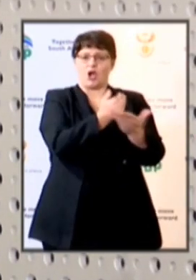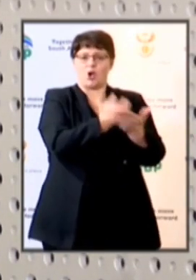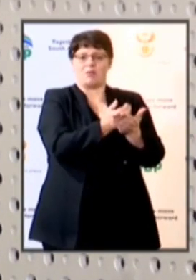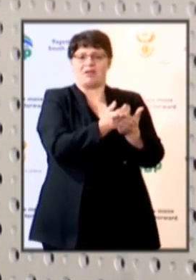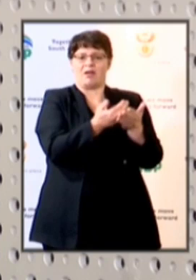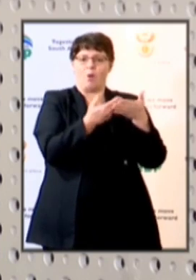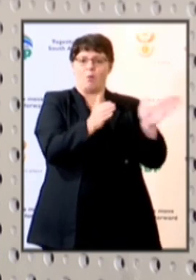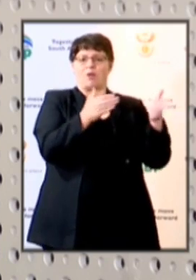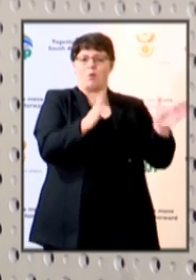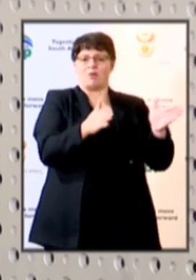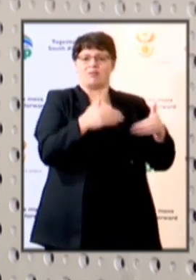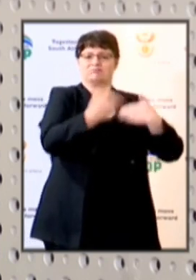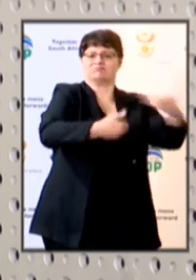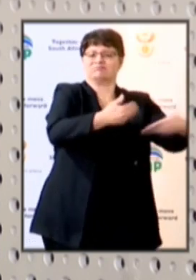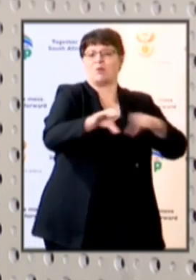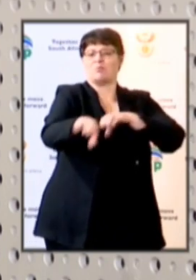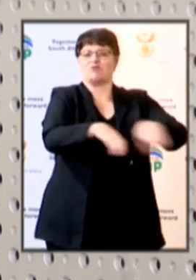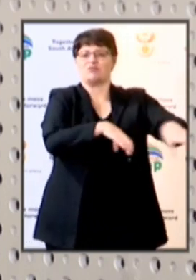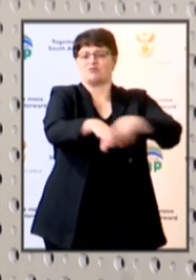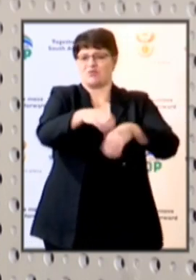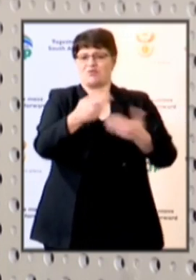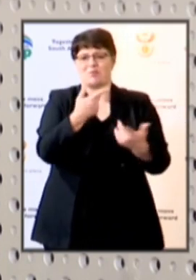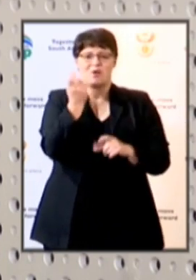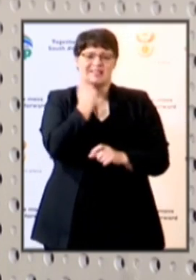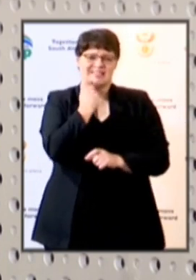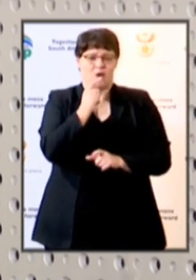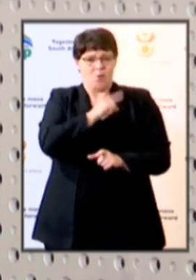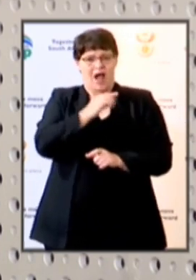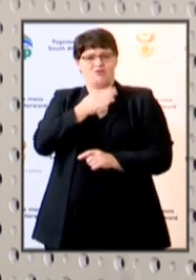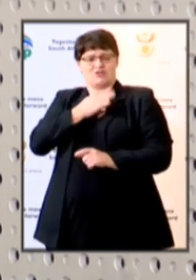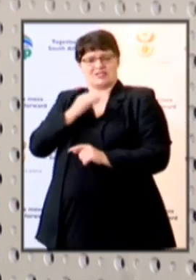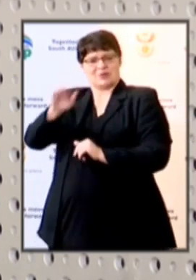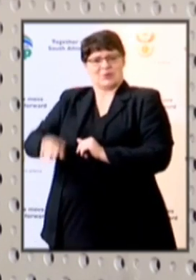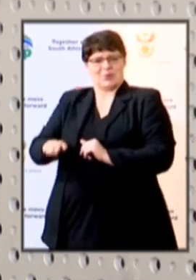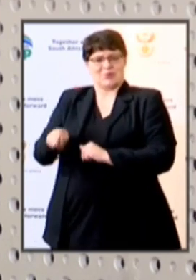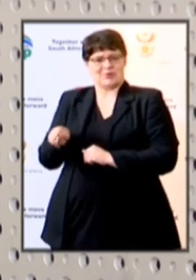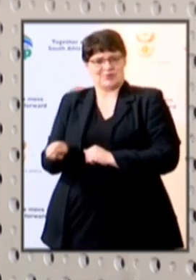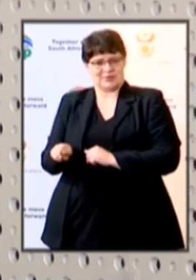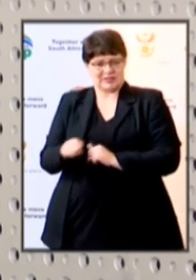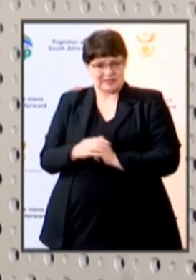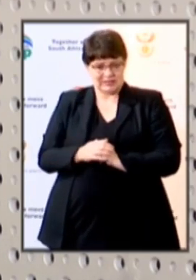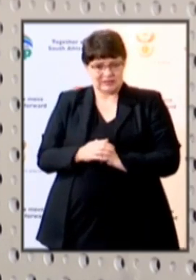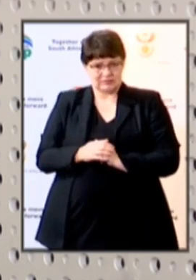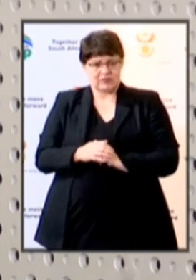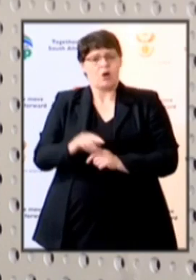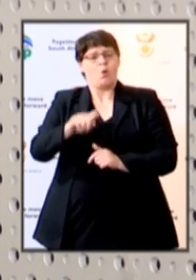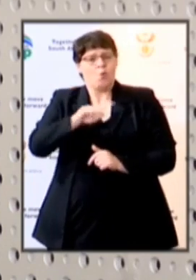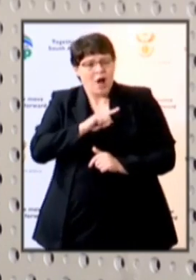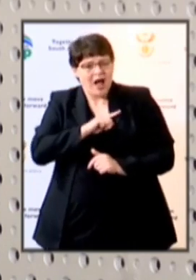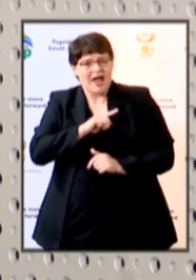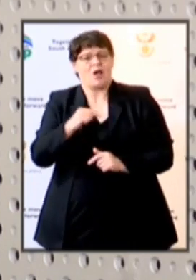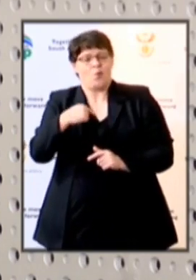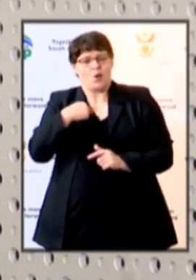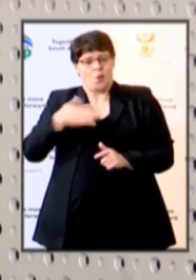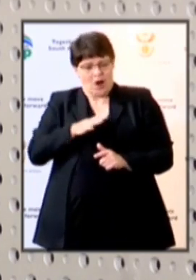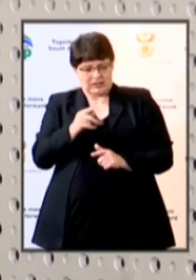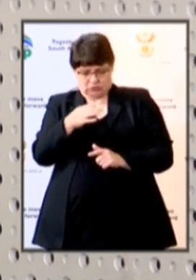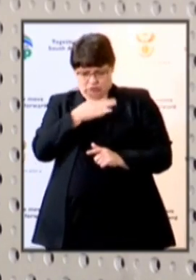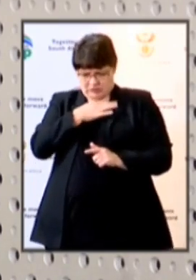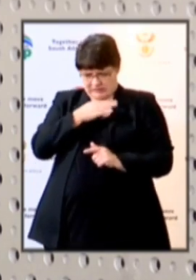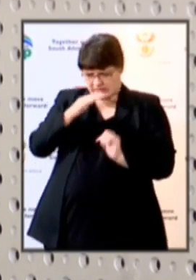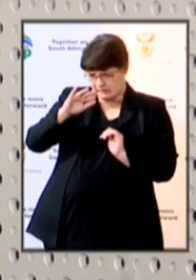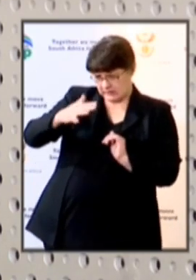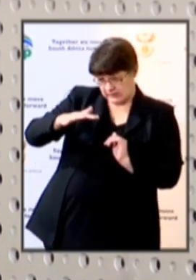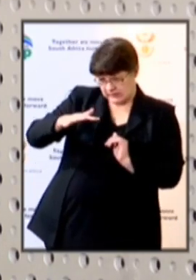possible. And so it allows us to restart or increase as many economic activities as